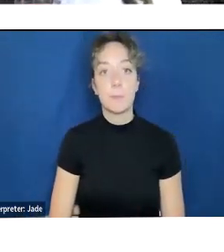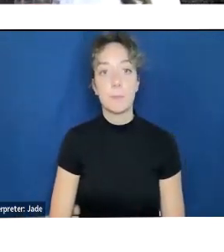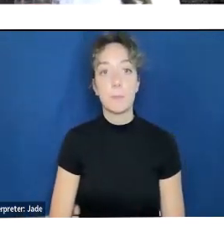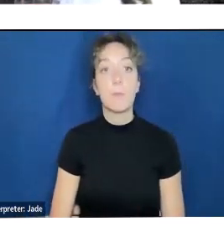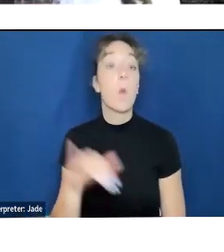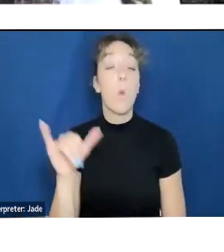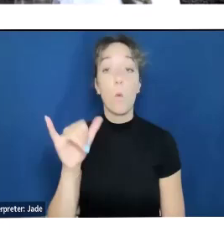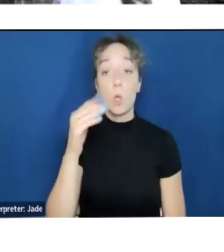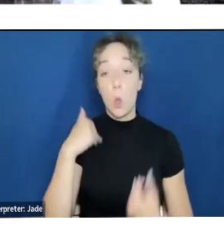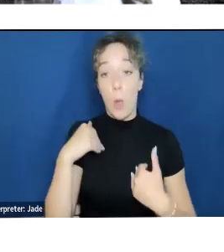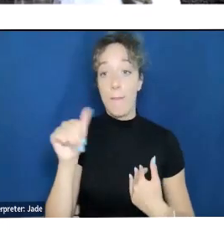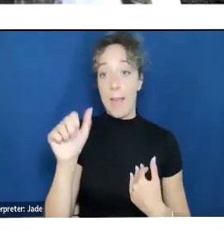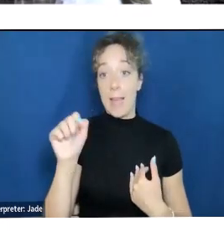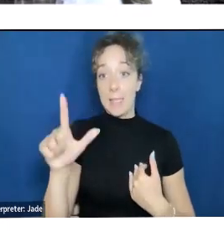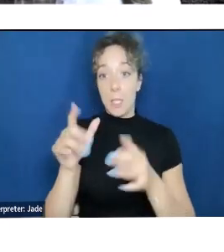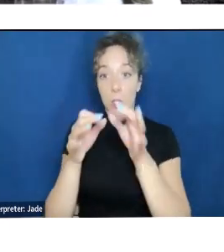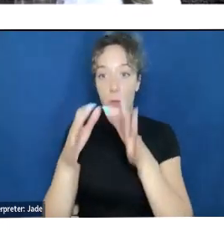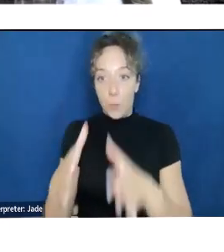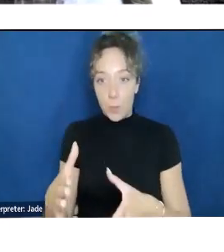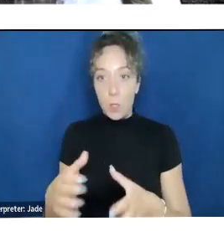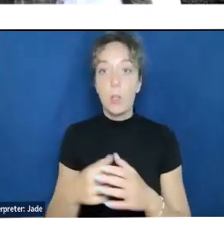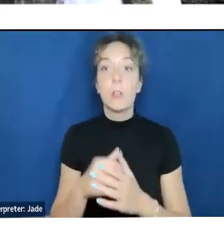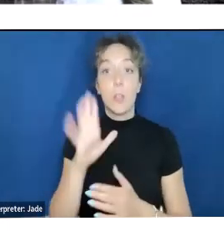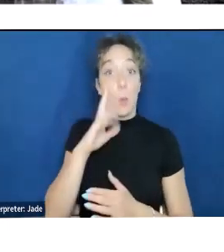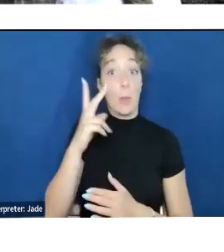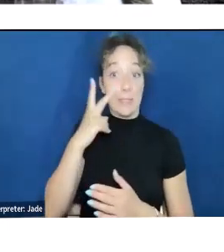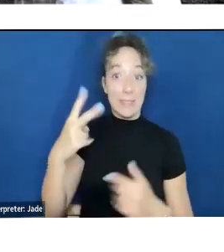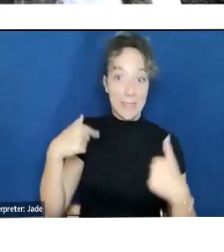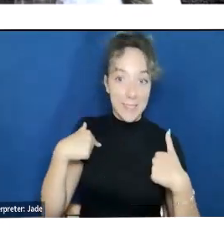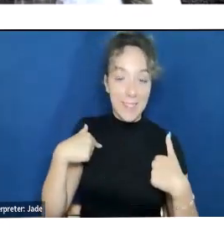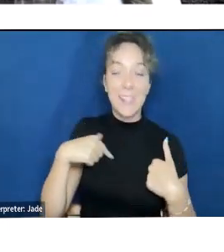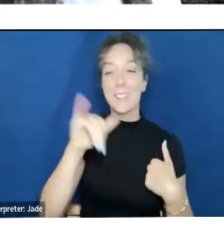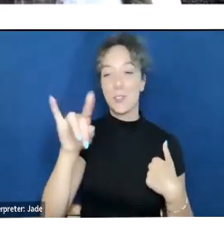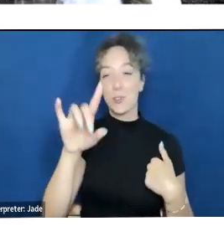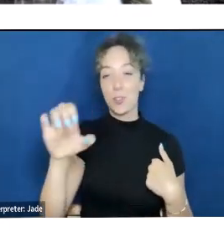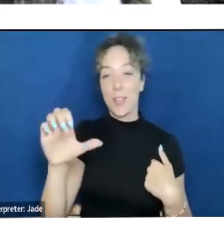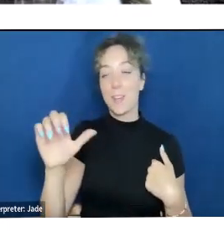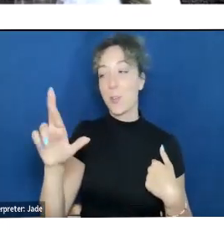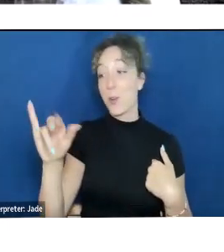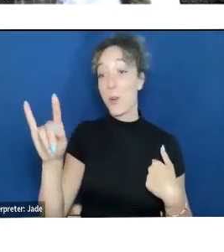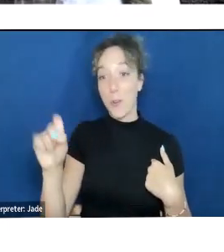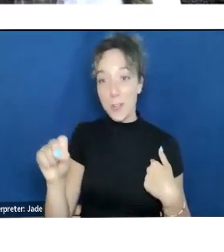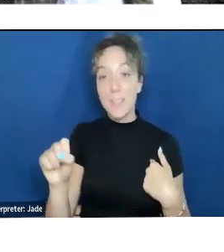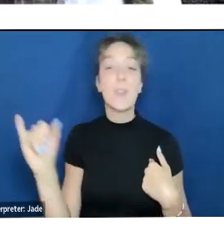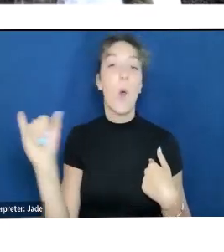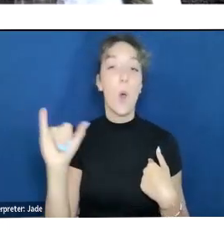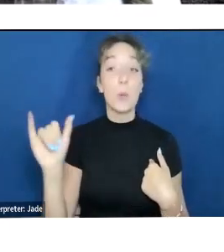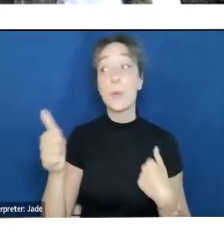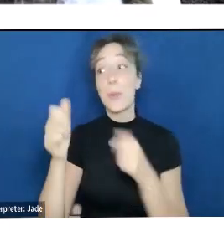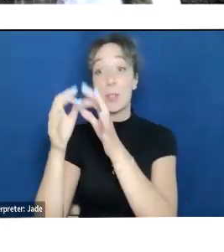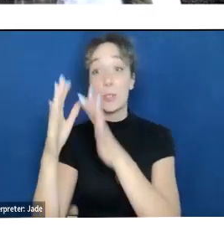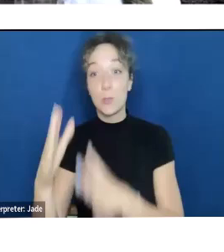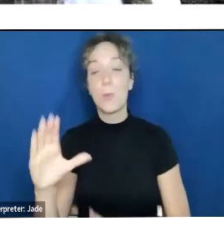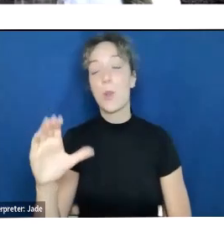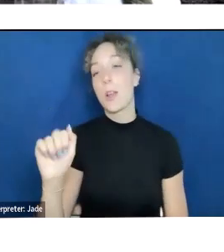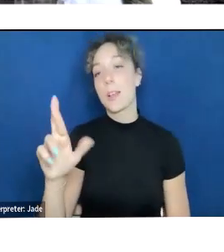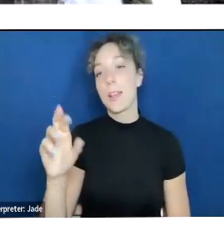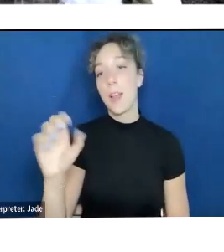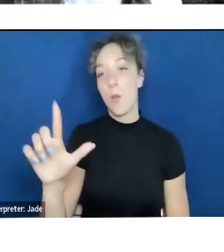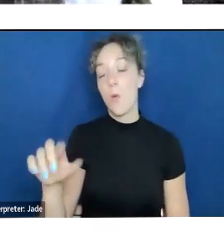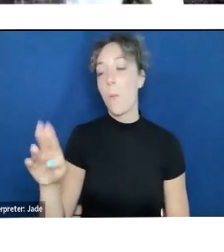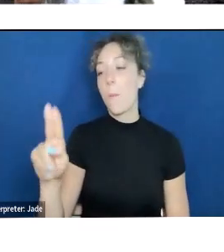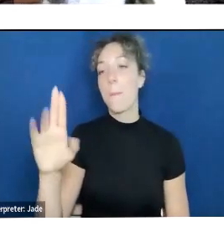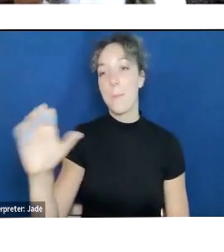For our ASL translation, you will see Jake Curtis and also Carol Buck.